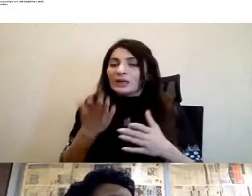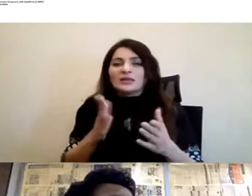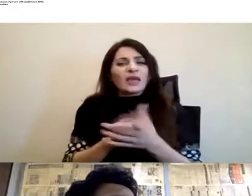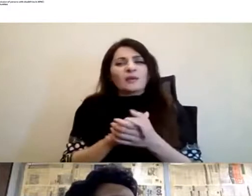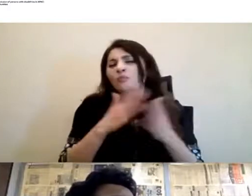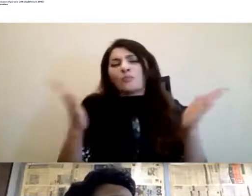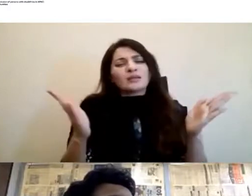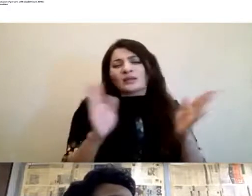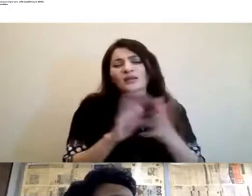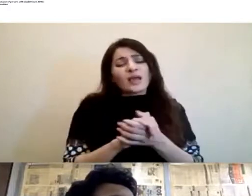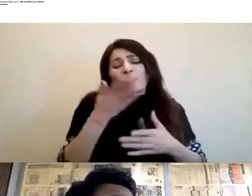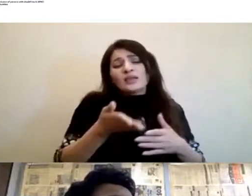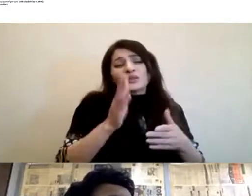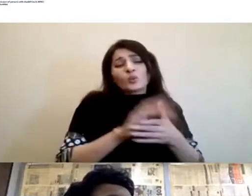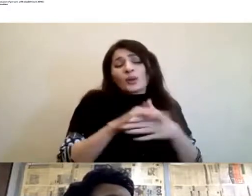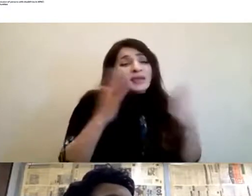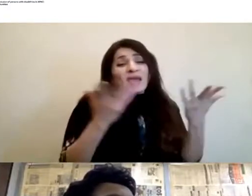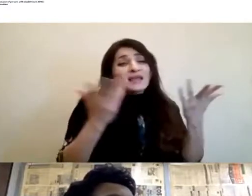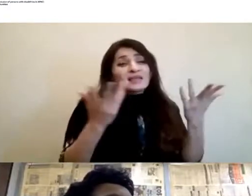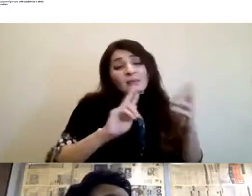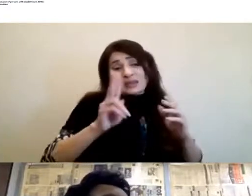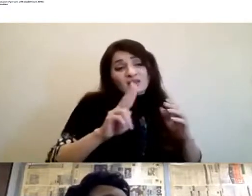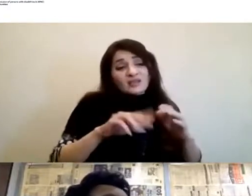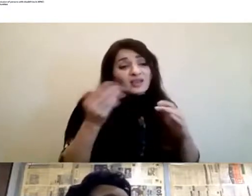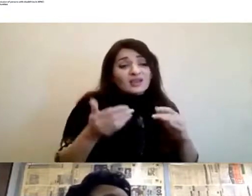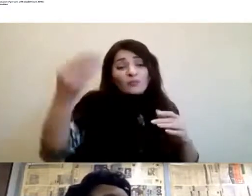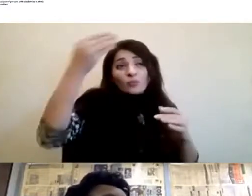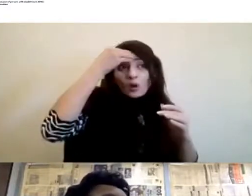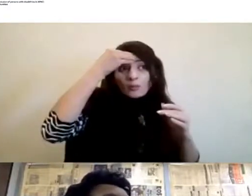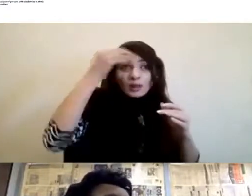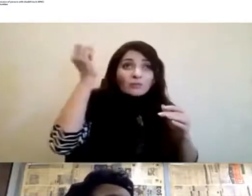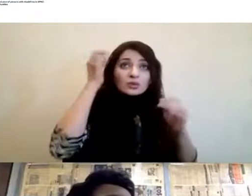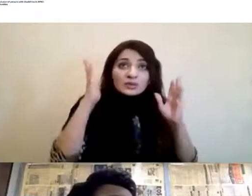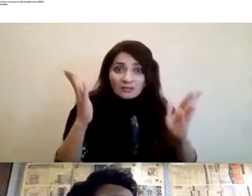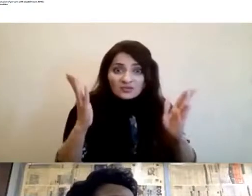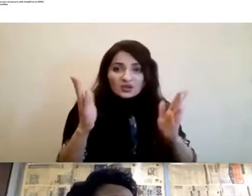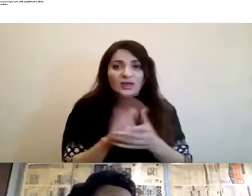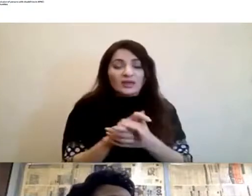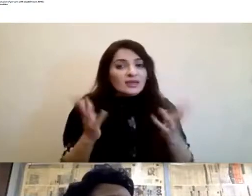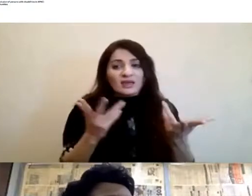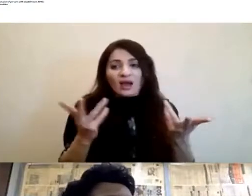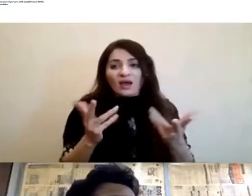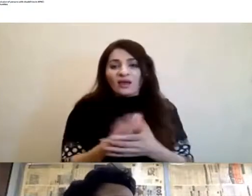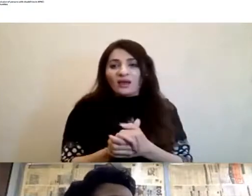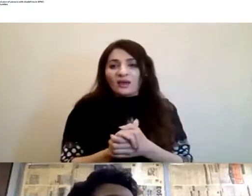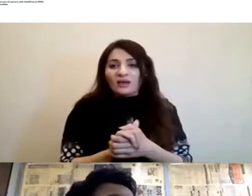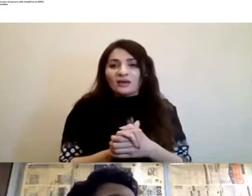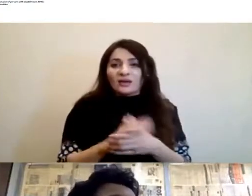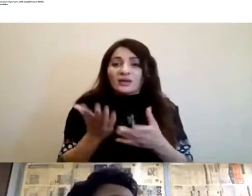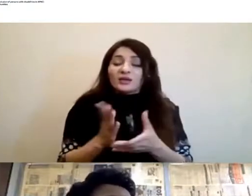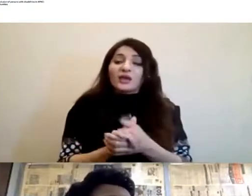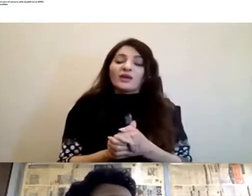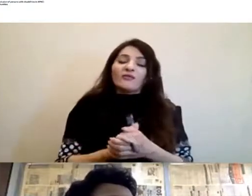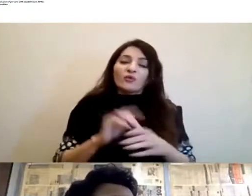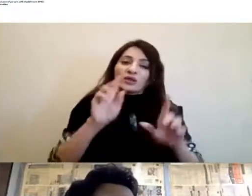we define the problem and how we create the solution which is acceptable by this community.